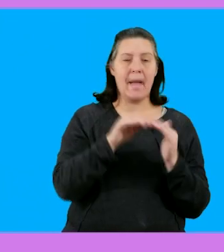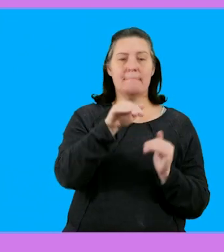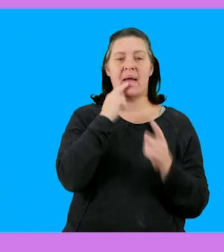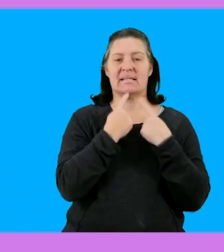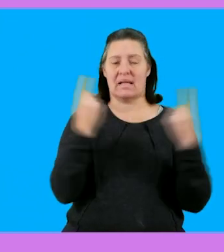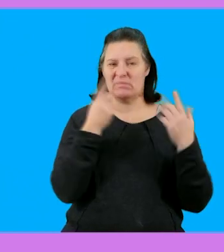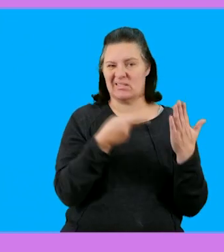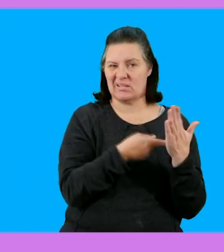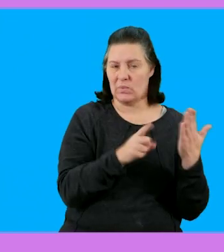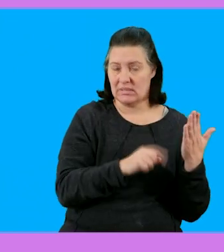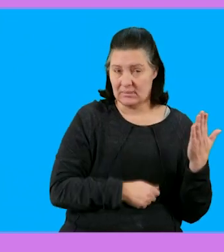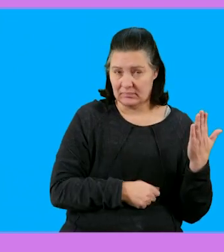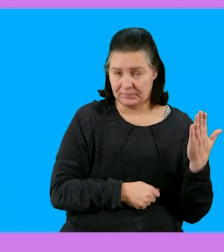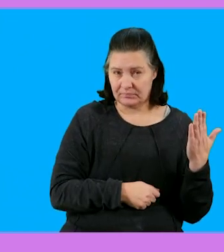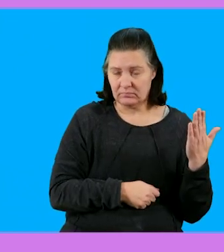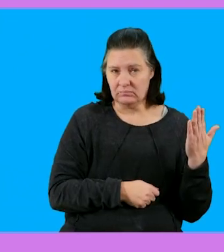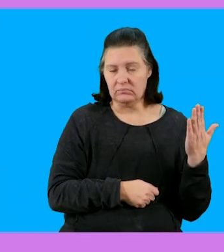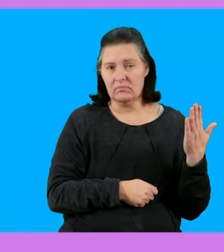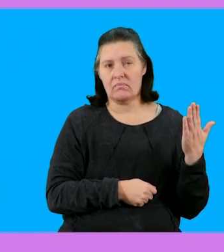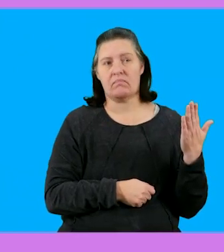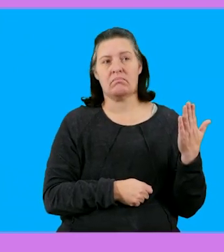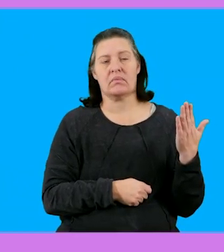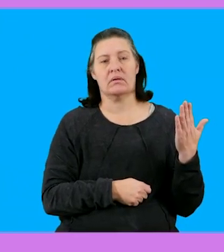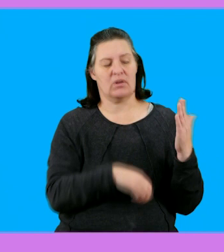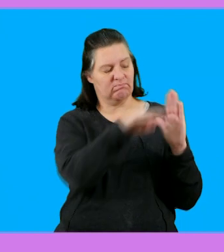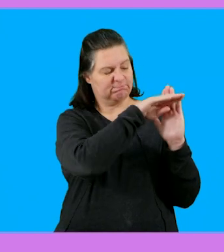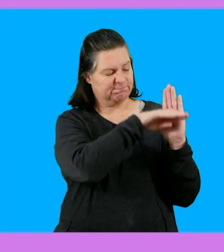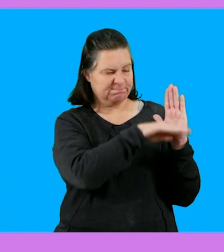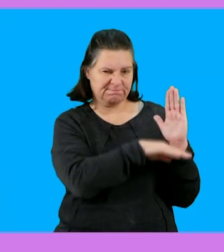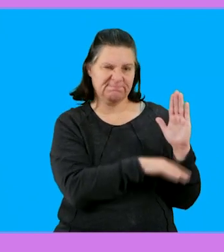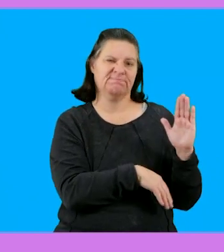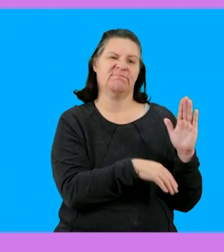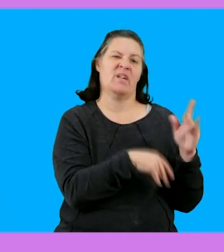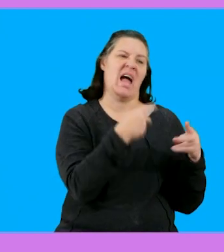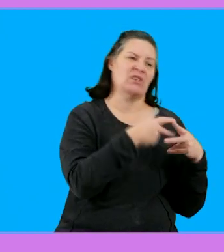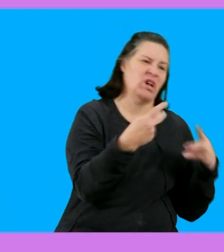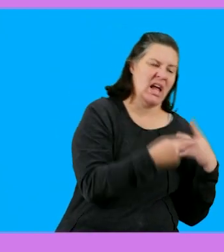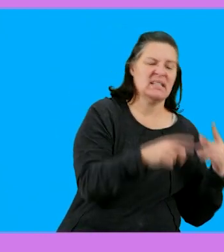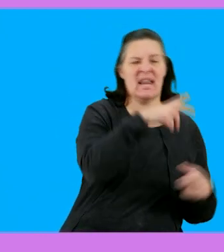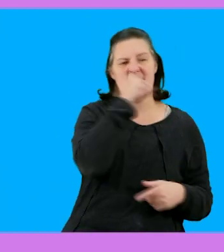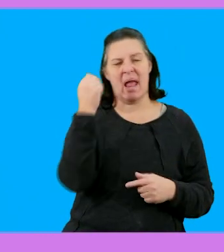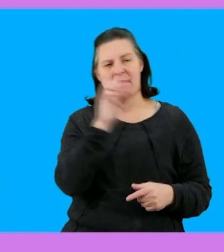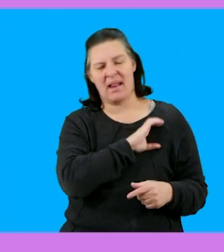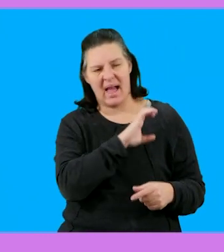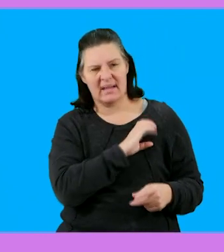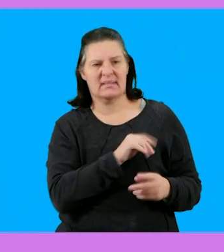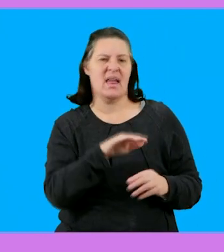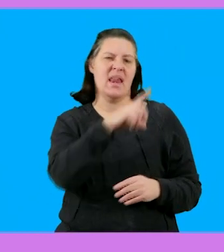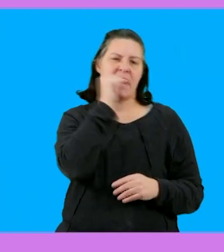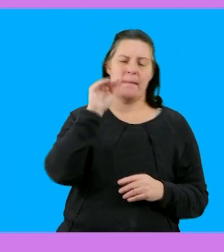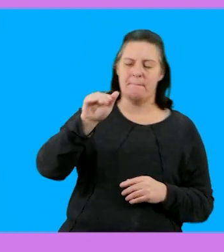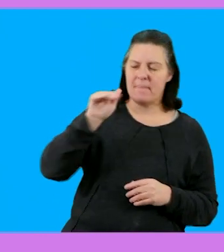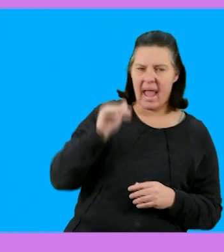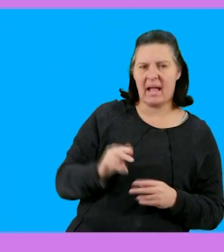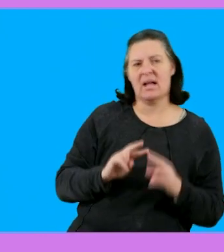what is presented. So here we have all the details, all right, the address, the name of the client, then the name of the bank, as